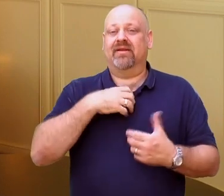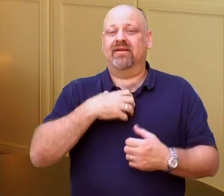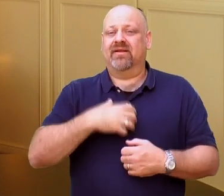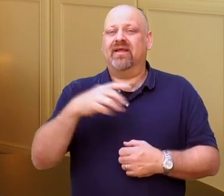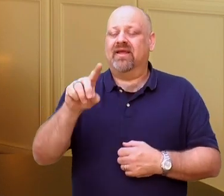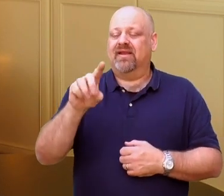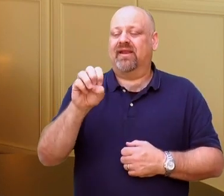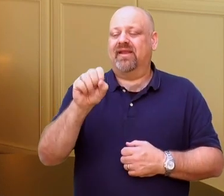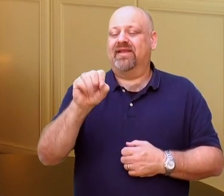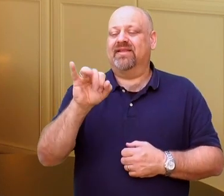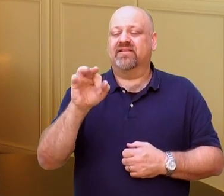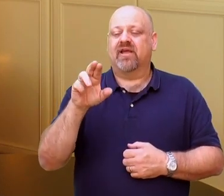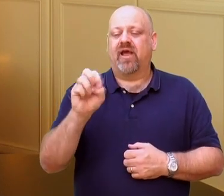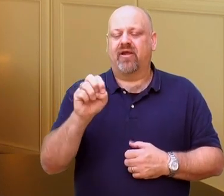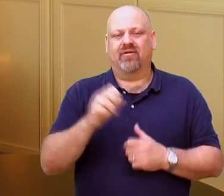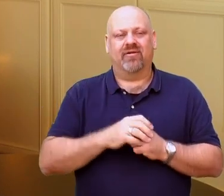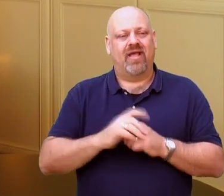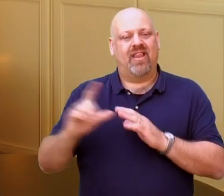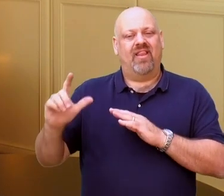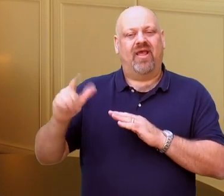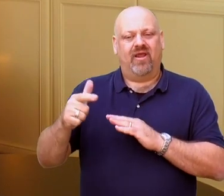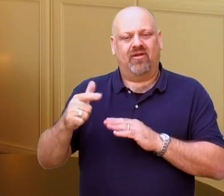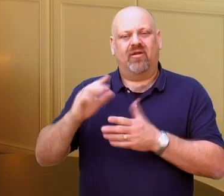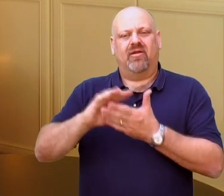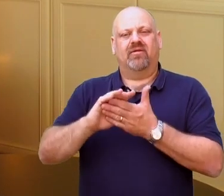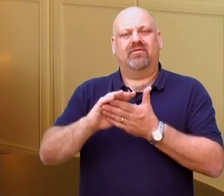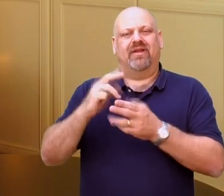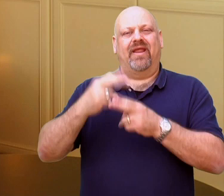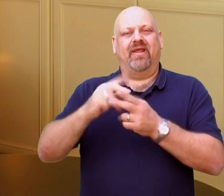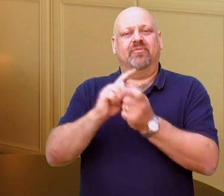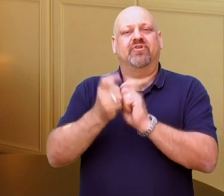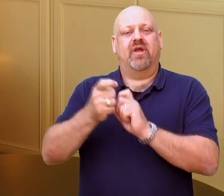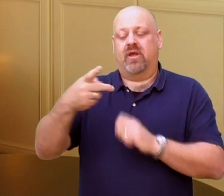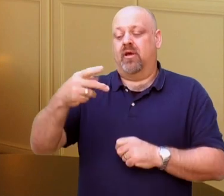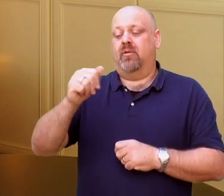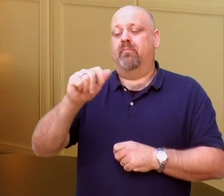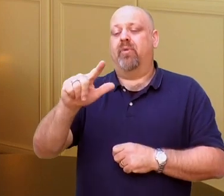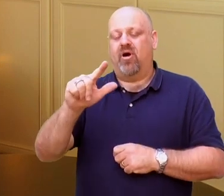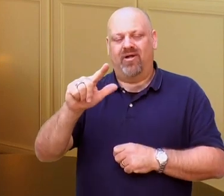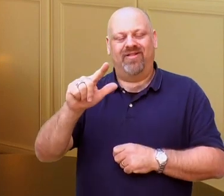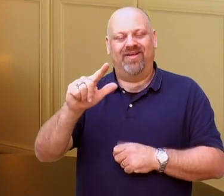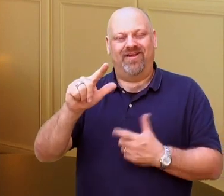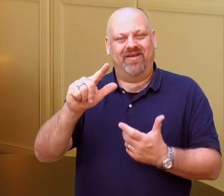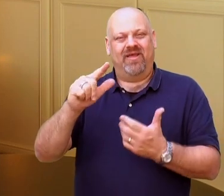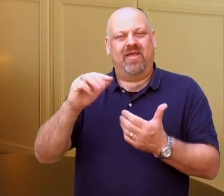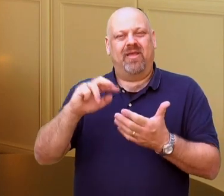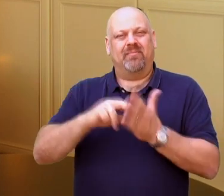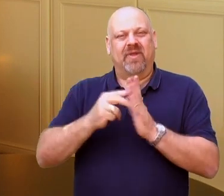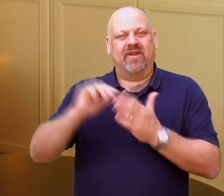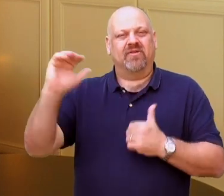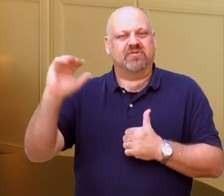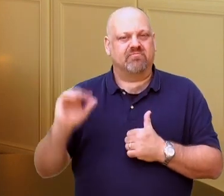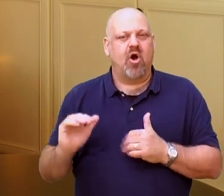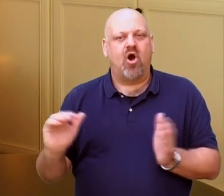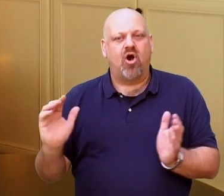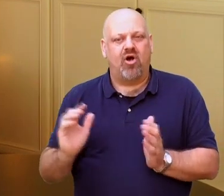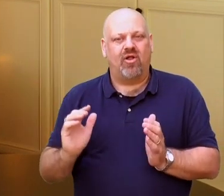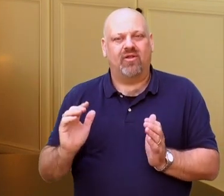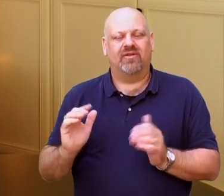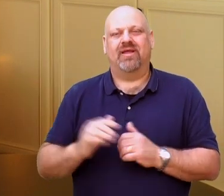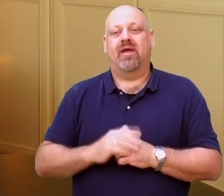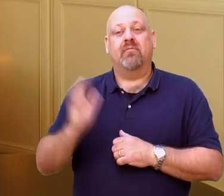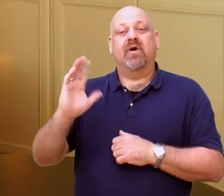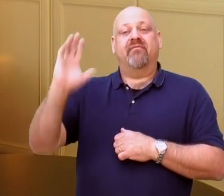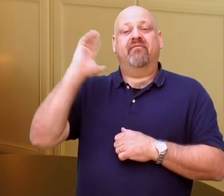called Paul, which means small or little. You see, he was once the big man